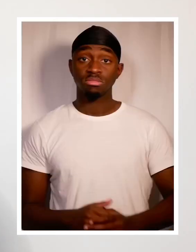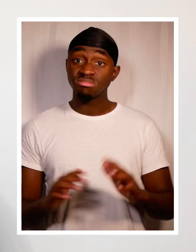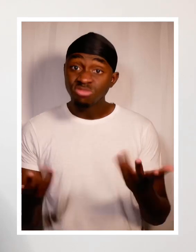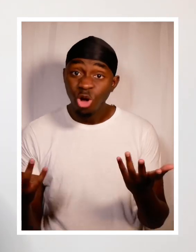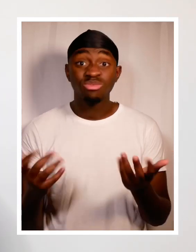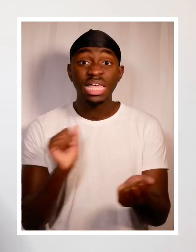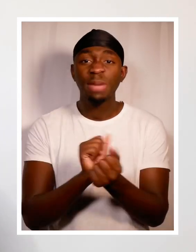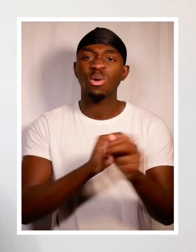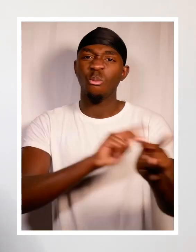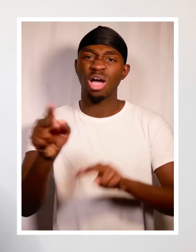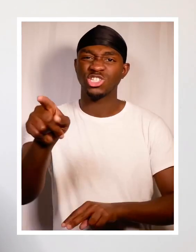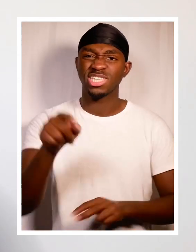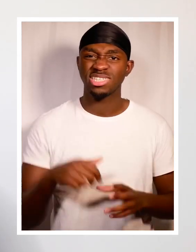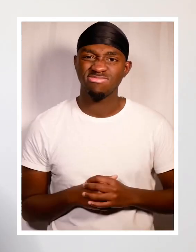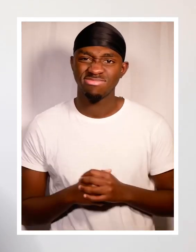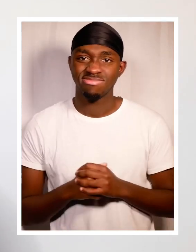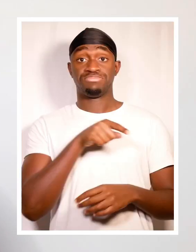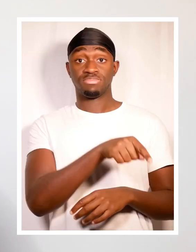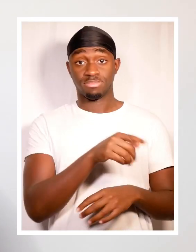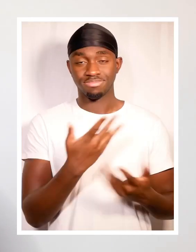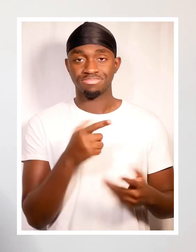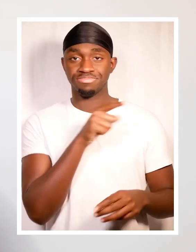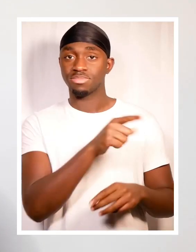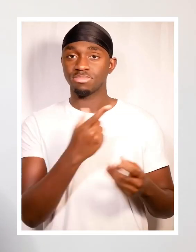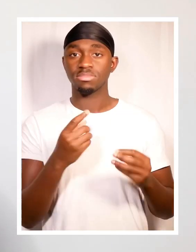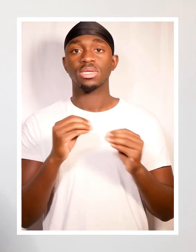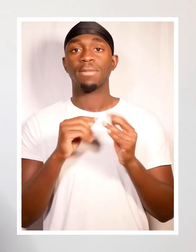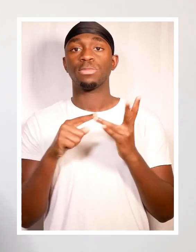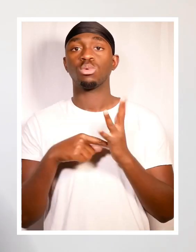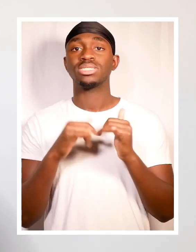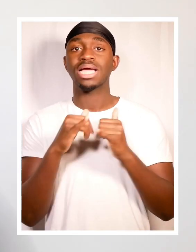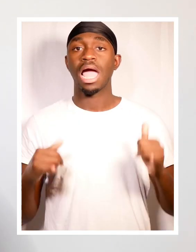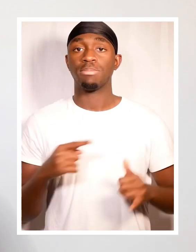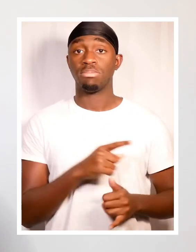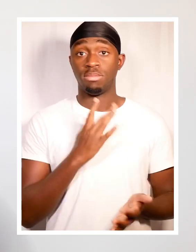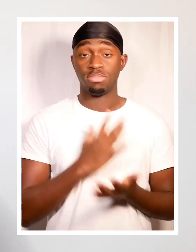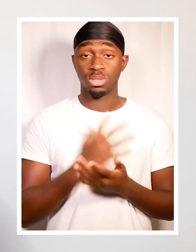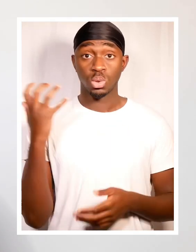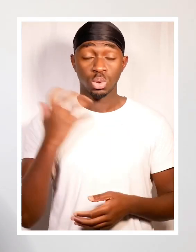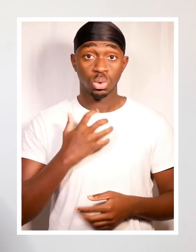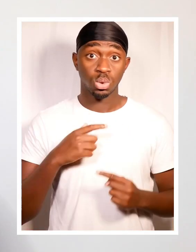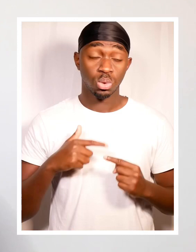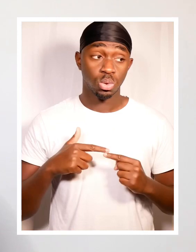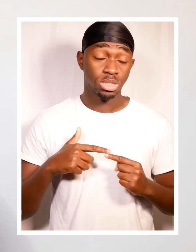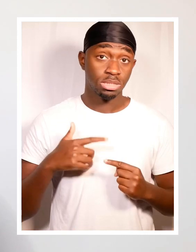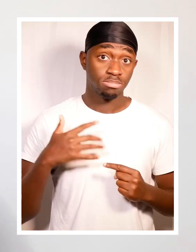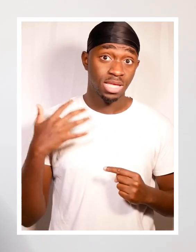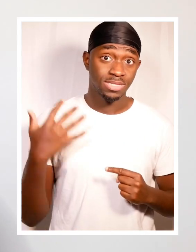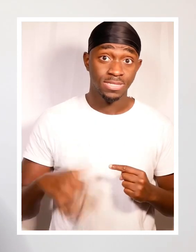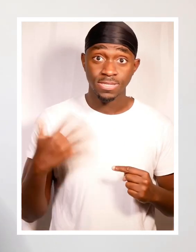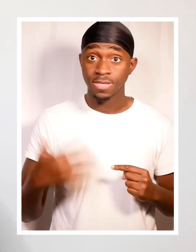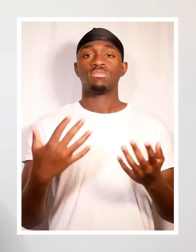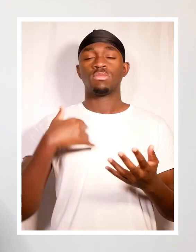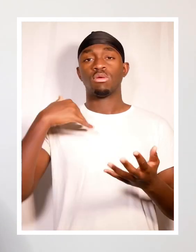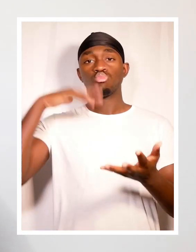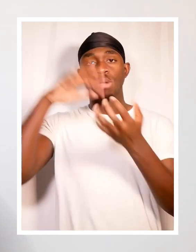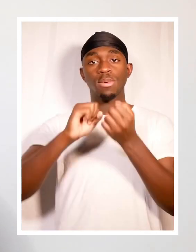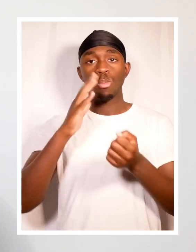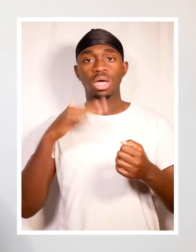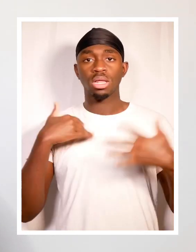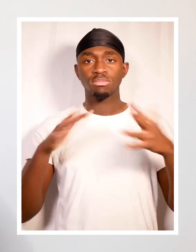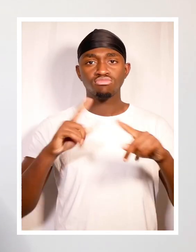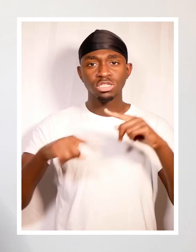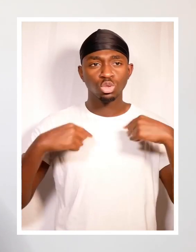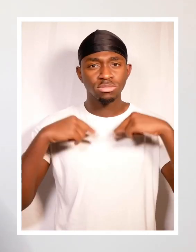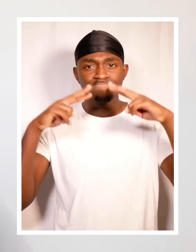watching the thing is about boot camps is that they're very flipping expensive like i remember when i